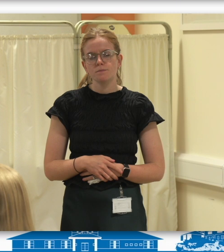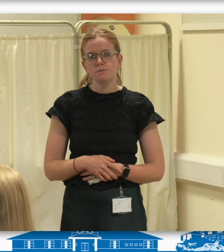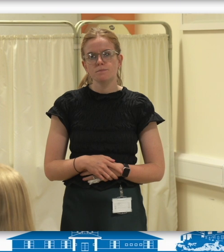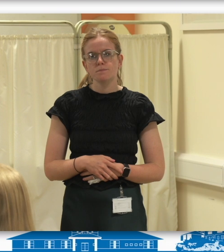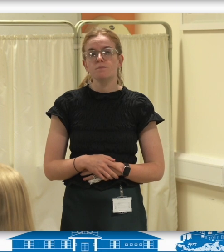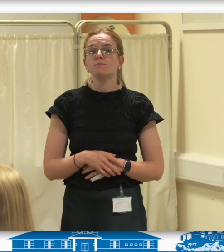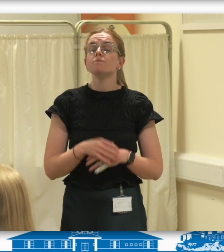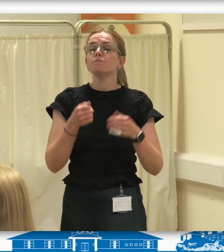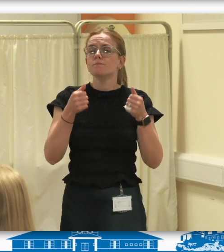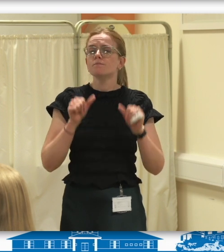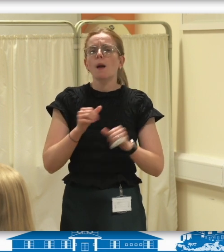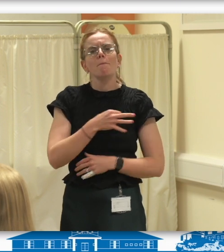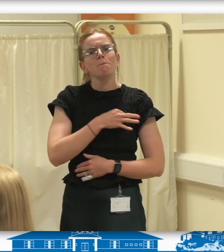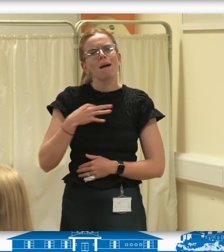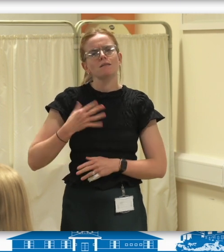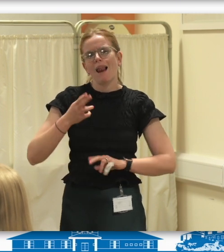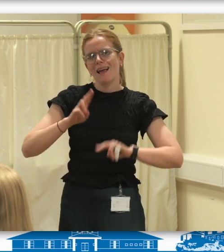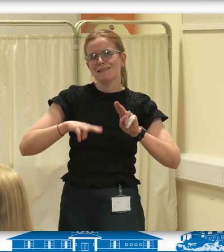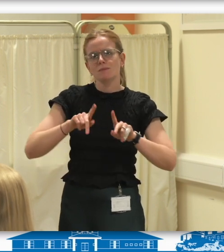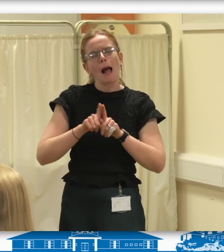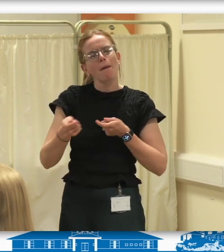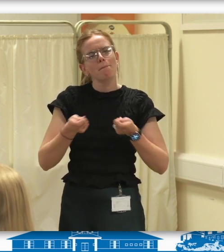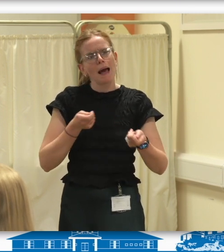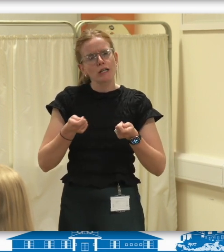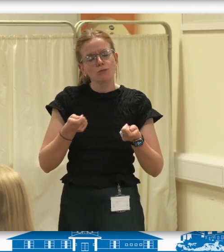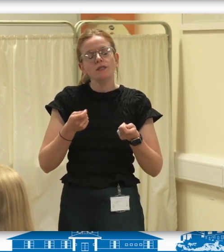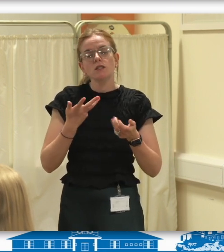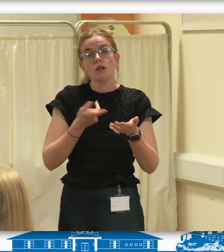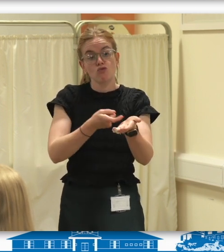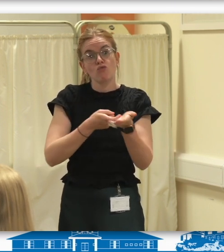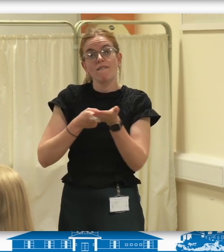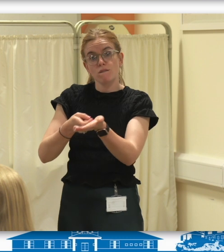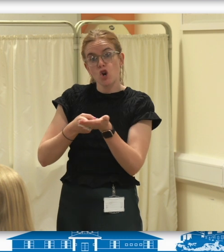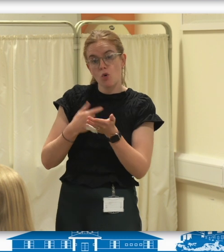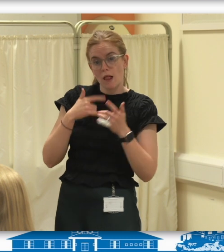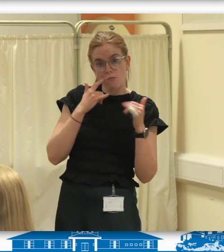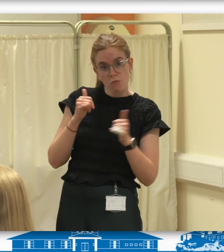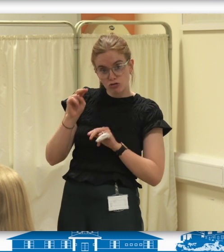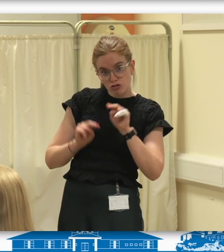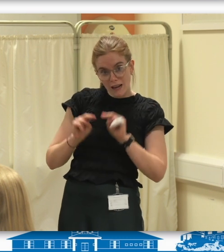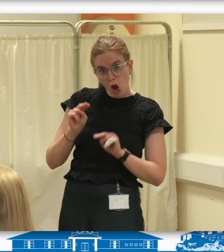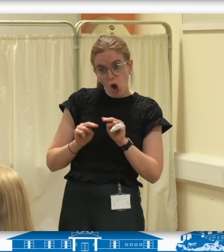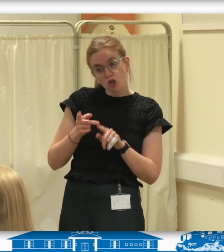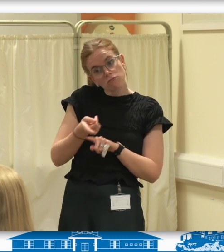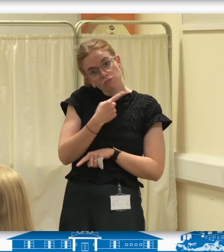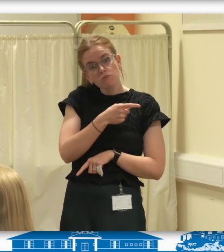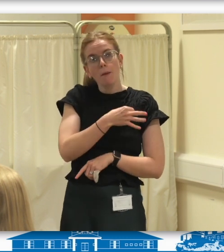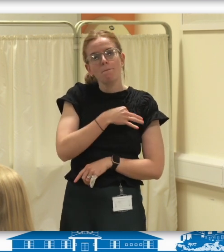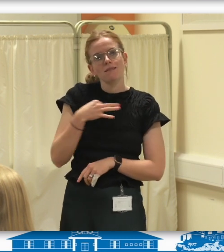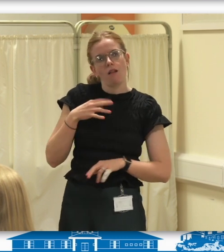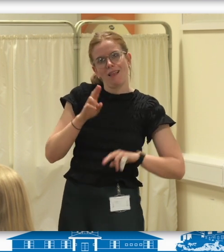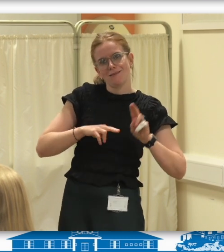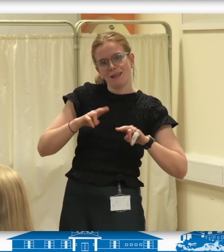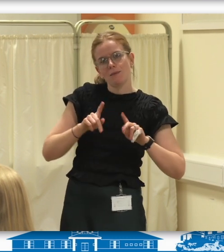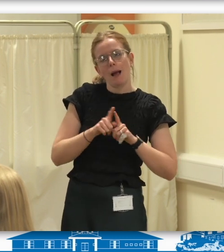So medical assessment and management. So the referrals are triaged to either a medical initial assessment and management,